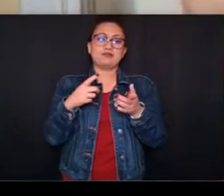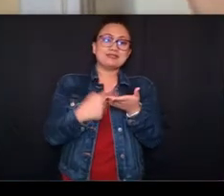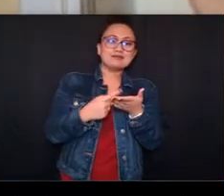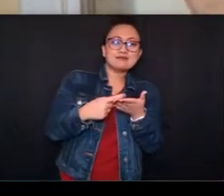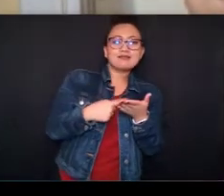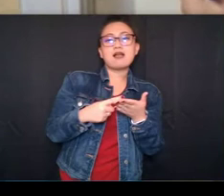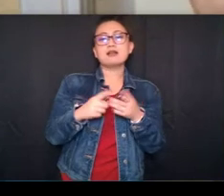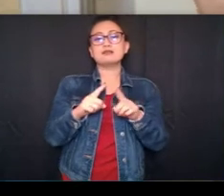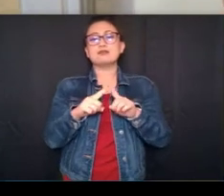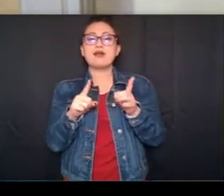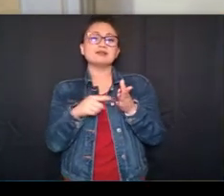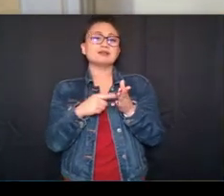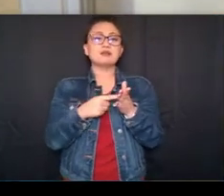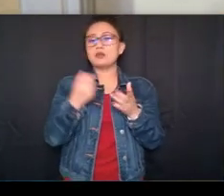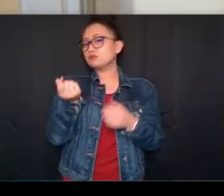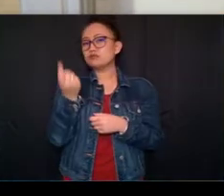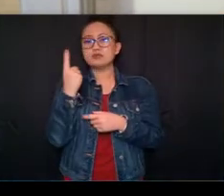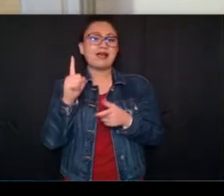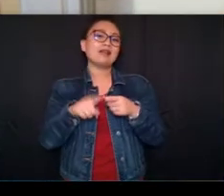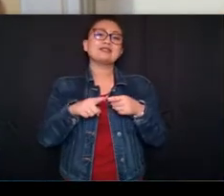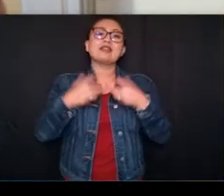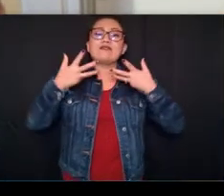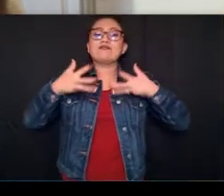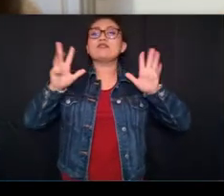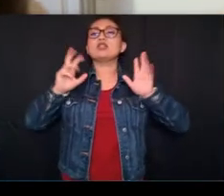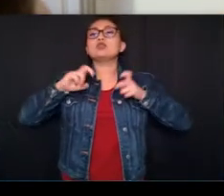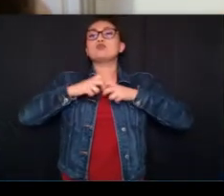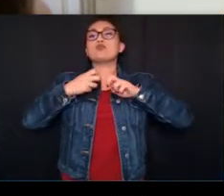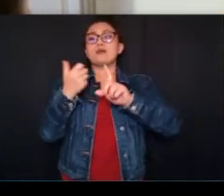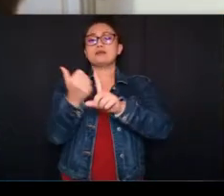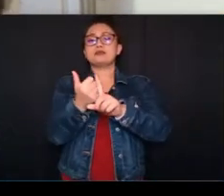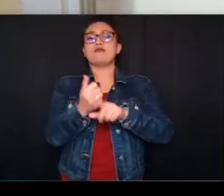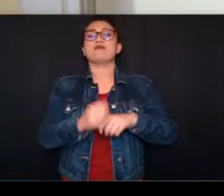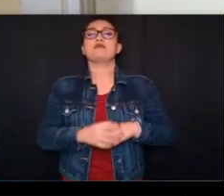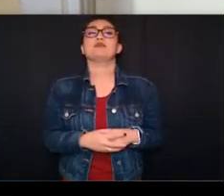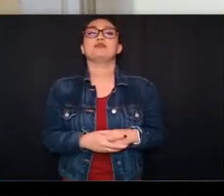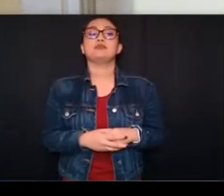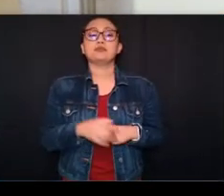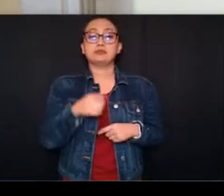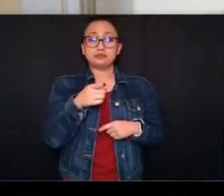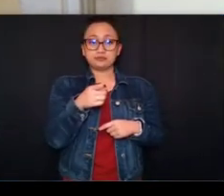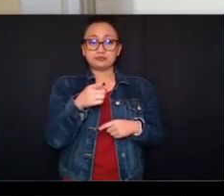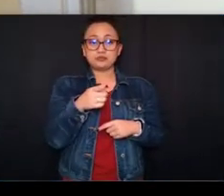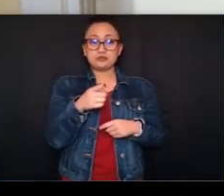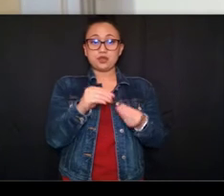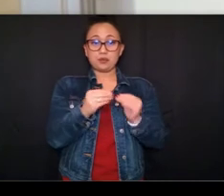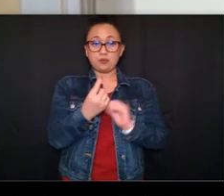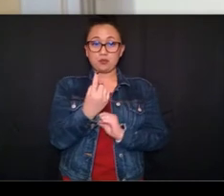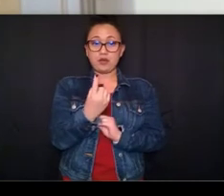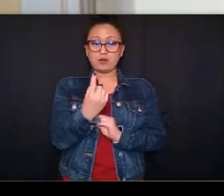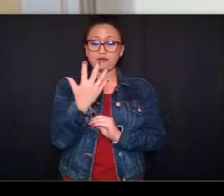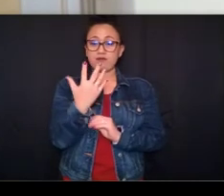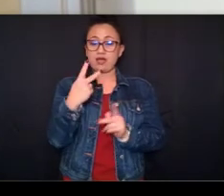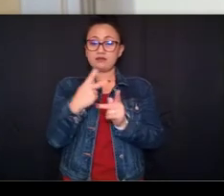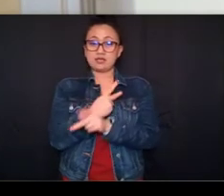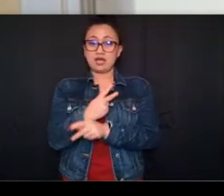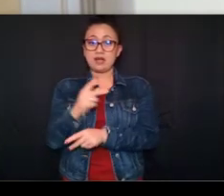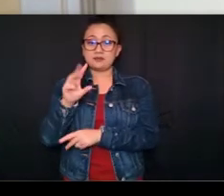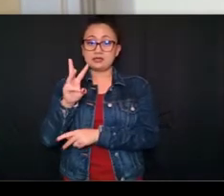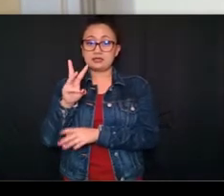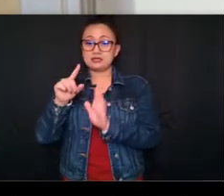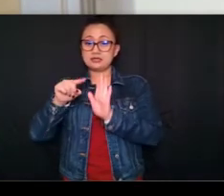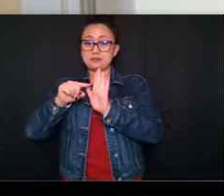we have the problem 5 times 6 minus 4. And I ask you, I want you to calculate what 5 times 6 minus 4